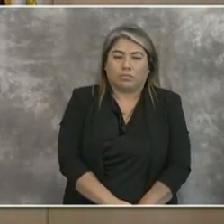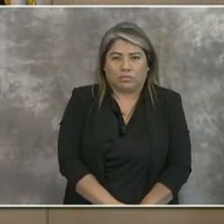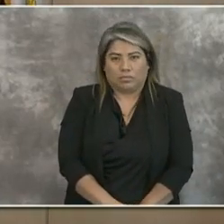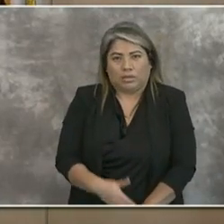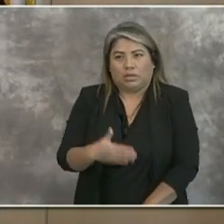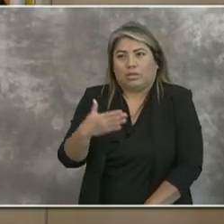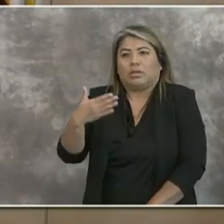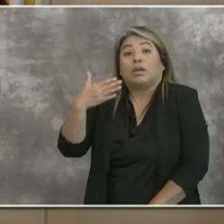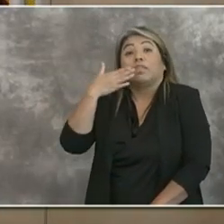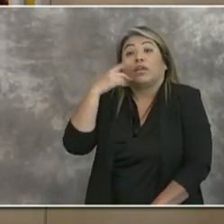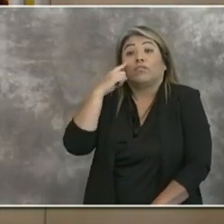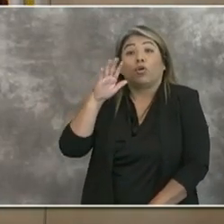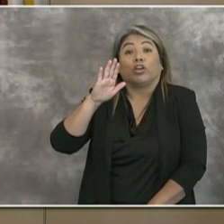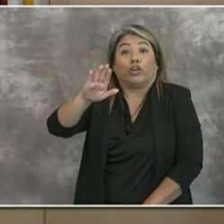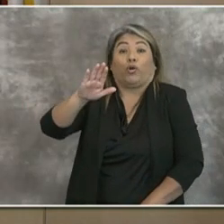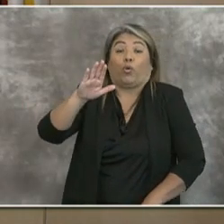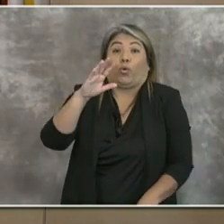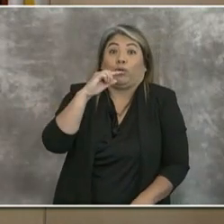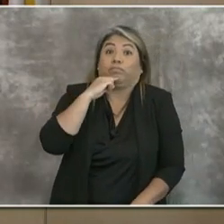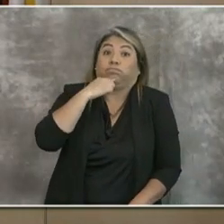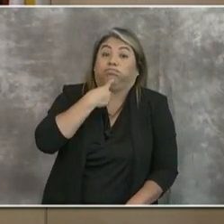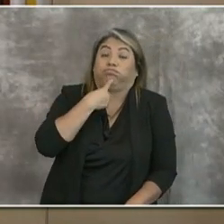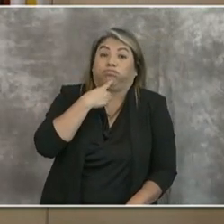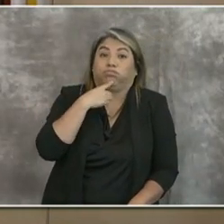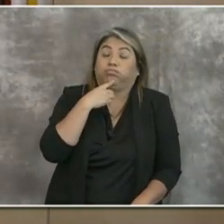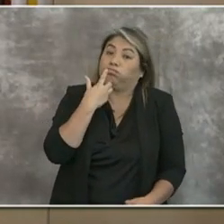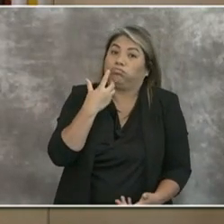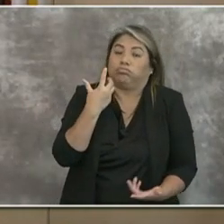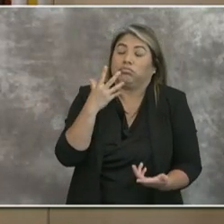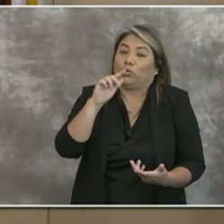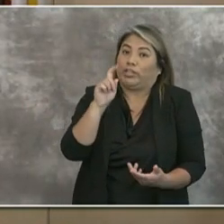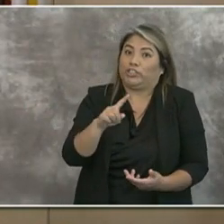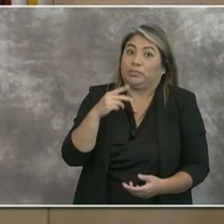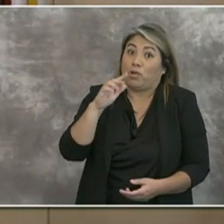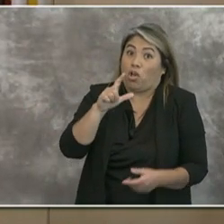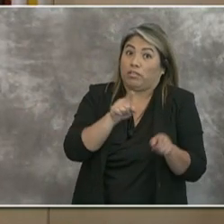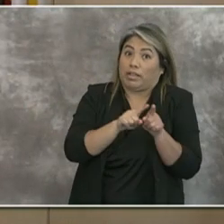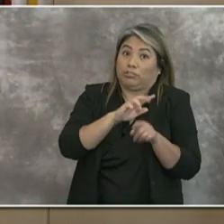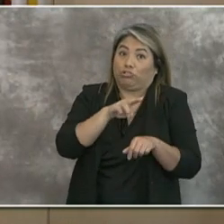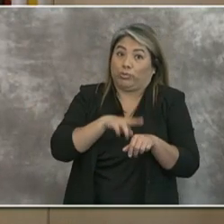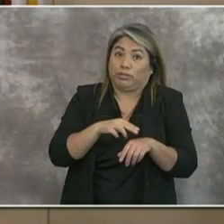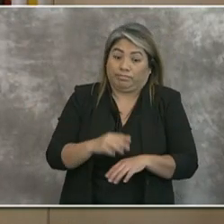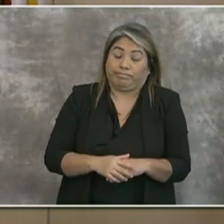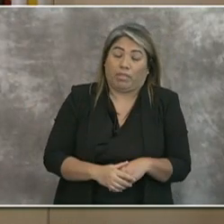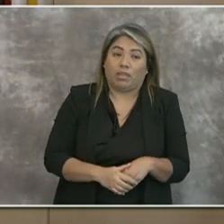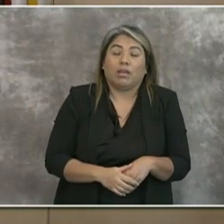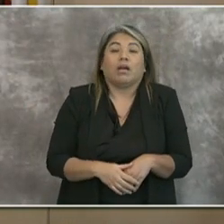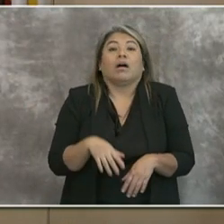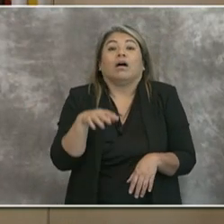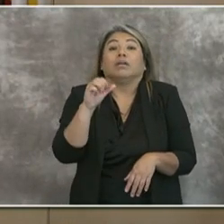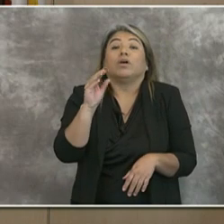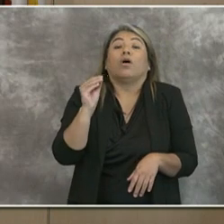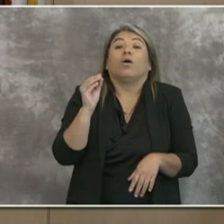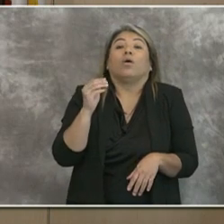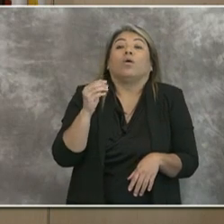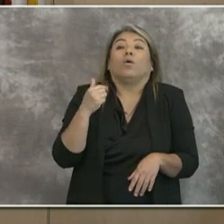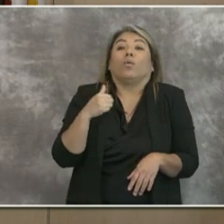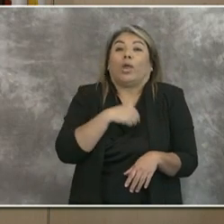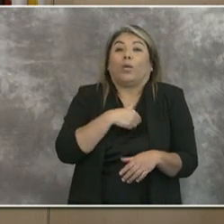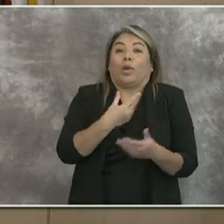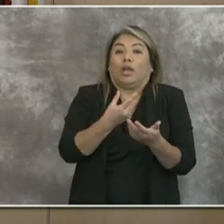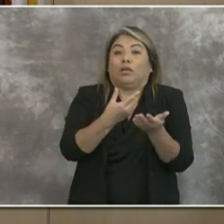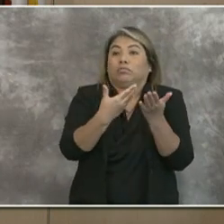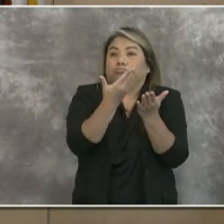Thank you for your provocative questions, Paul, as usual. So as we will show tomorrow, and it has been shown